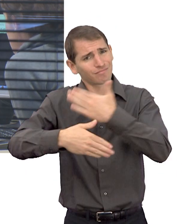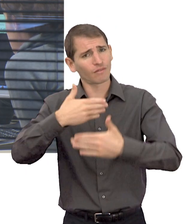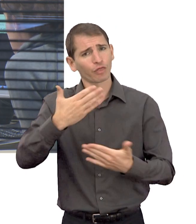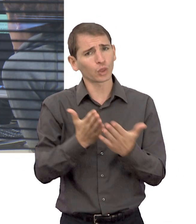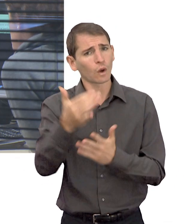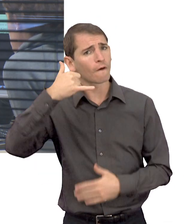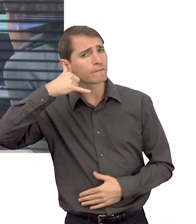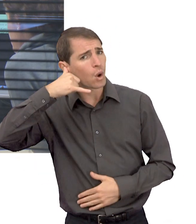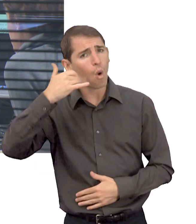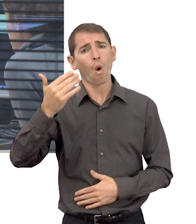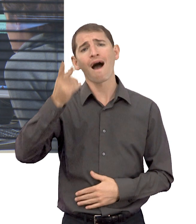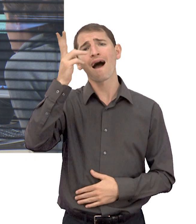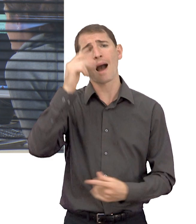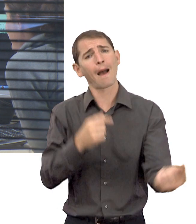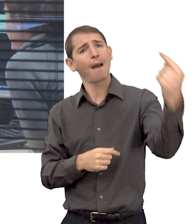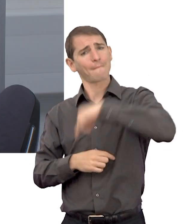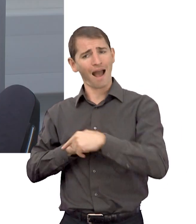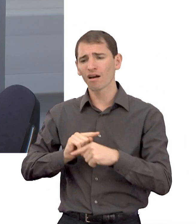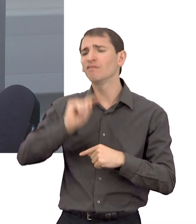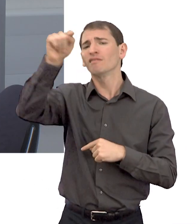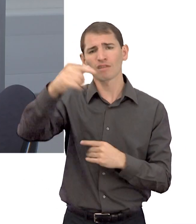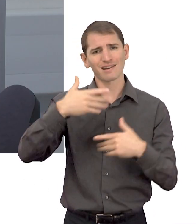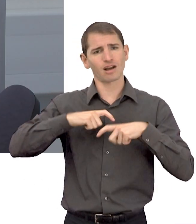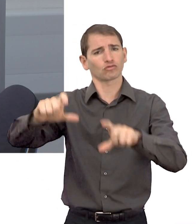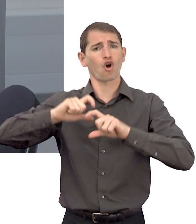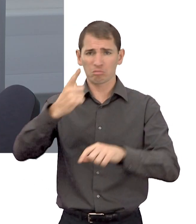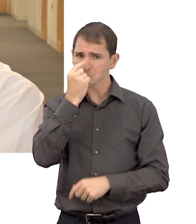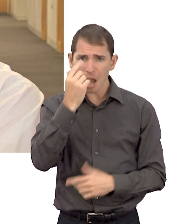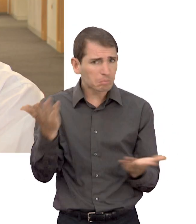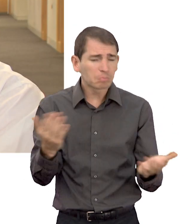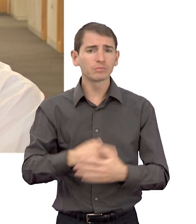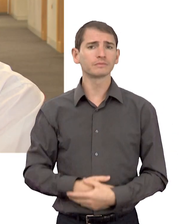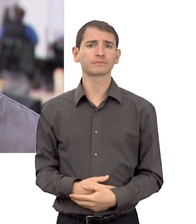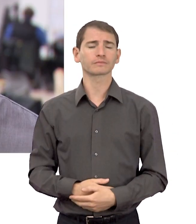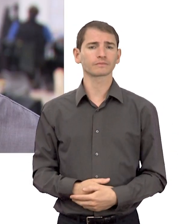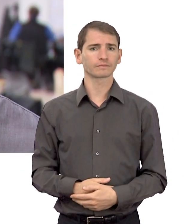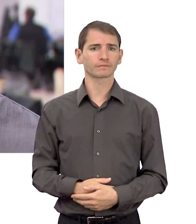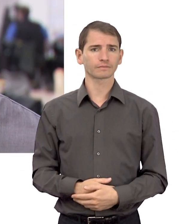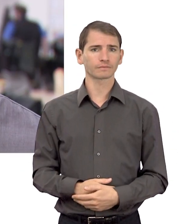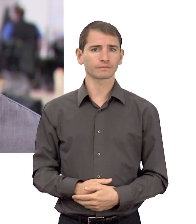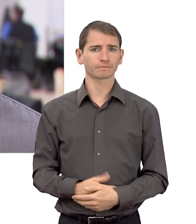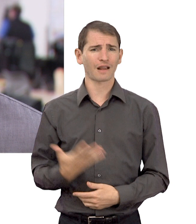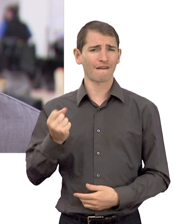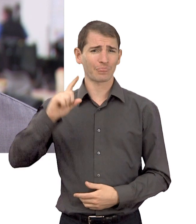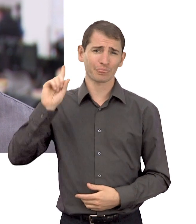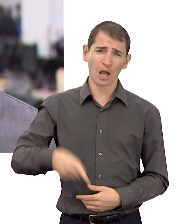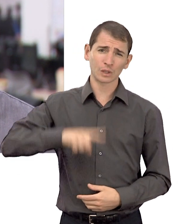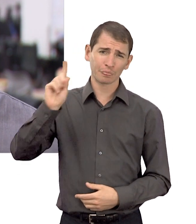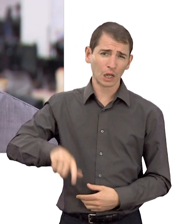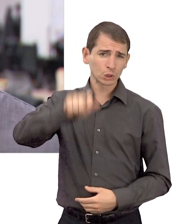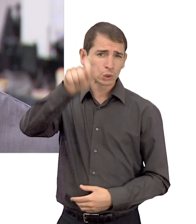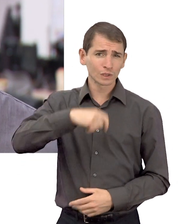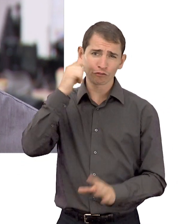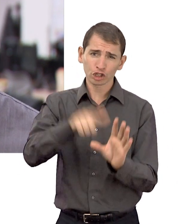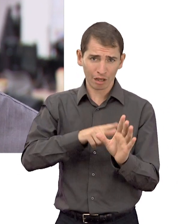off over the phone or invite them back to cover the outstanding areas of the report template. We have thousands of students each year that